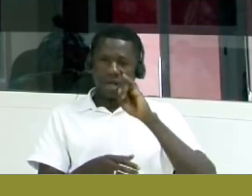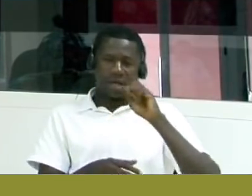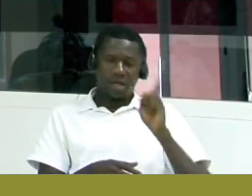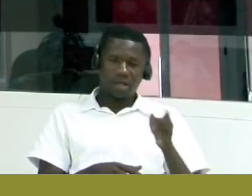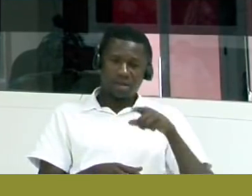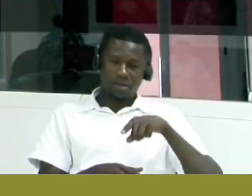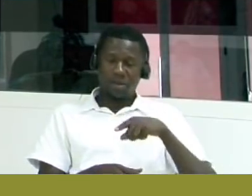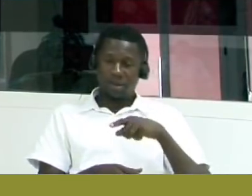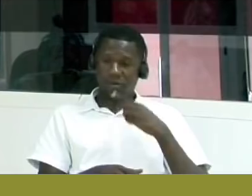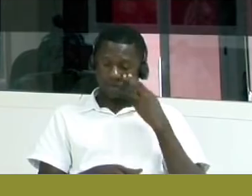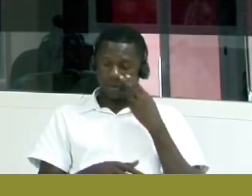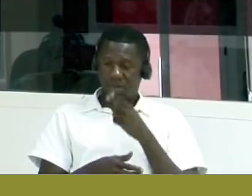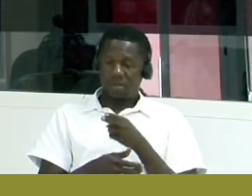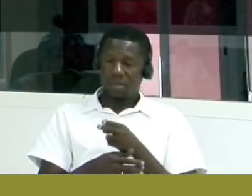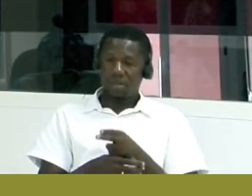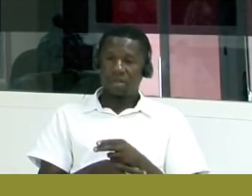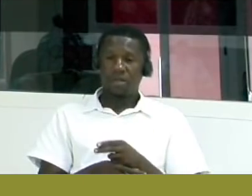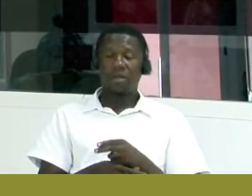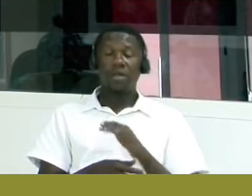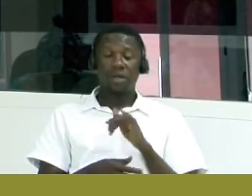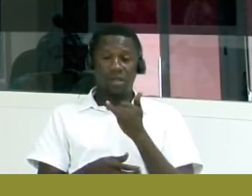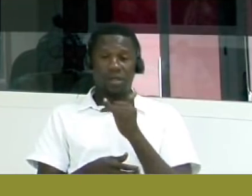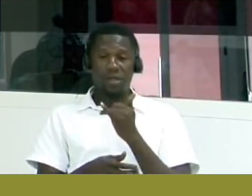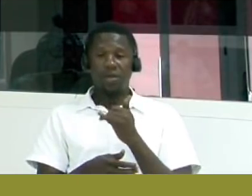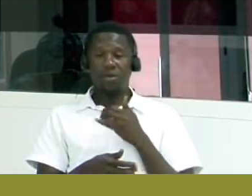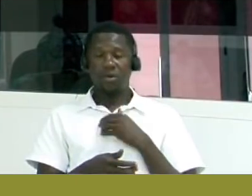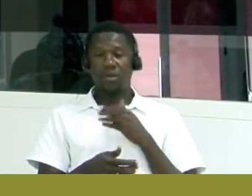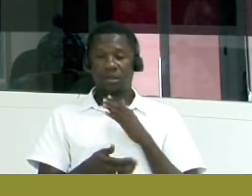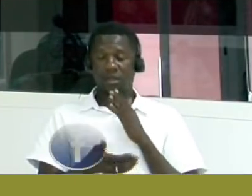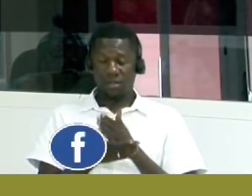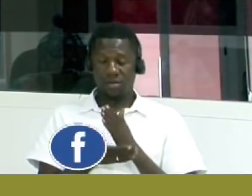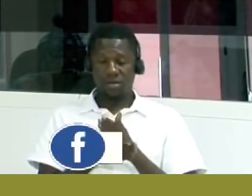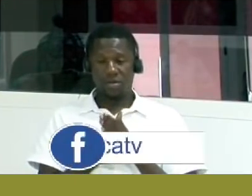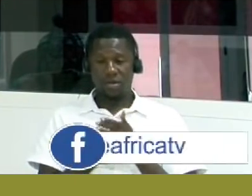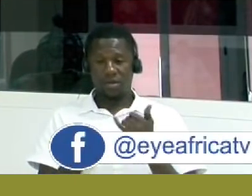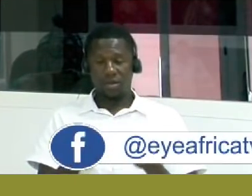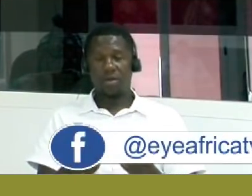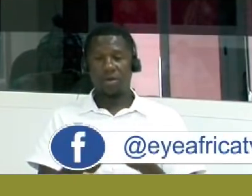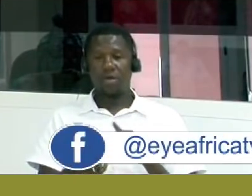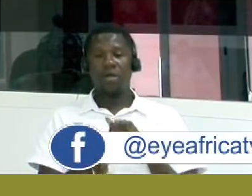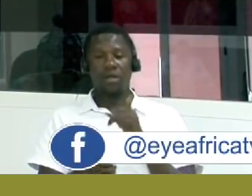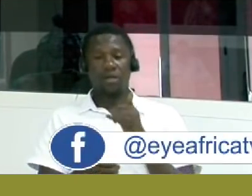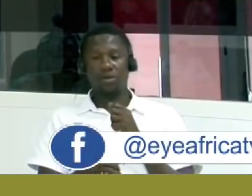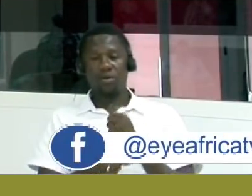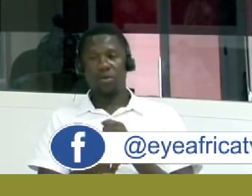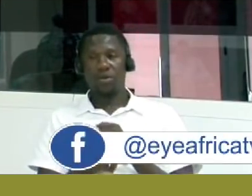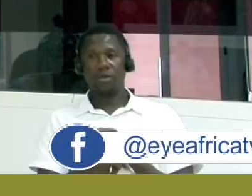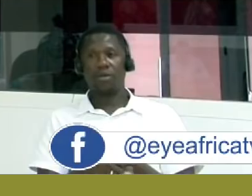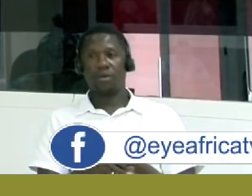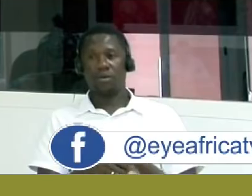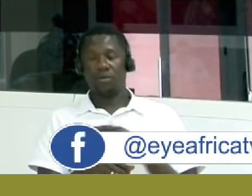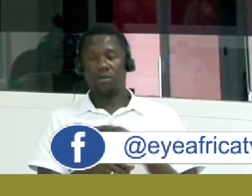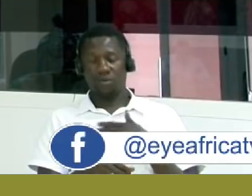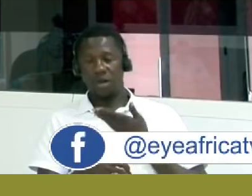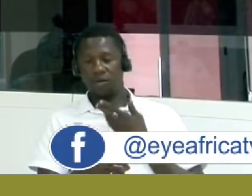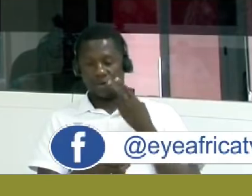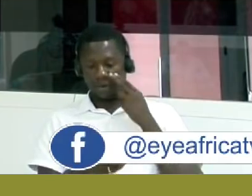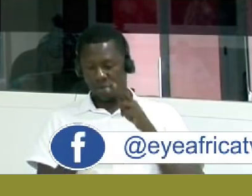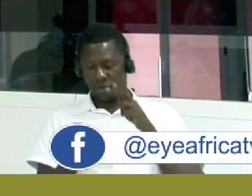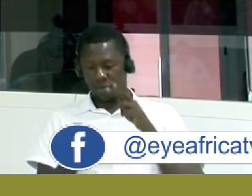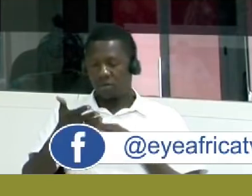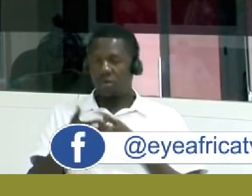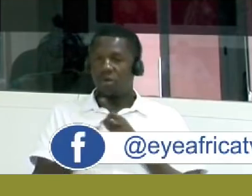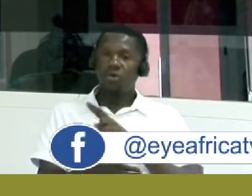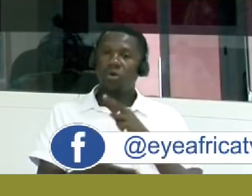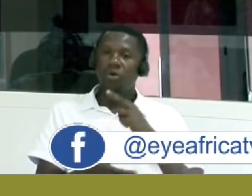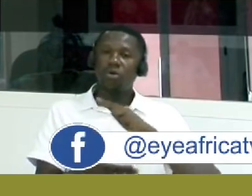document? Under the circumstances now, yes, maybe in retrospect, but one should have had a look at it. But it is